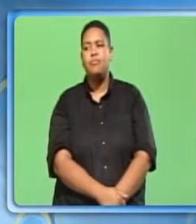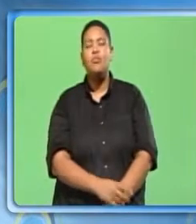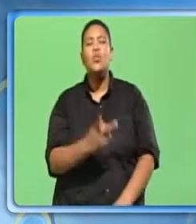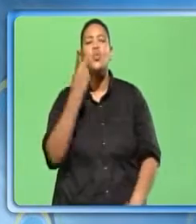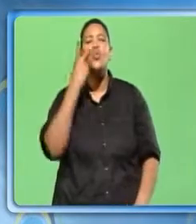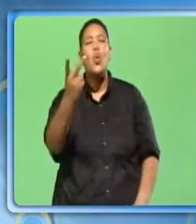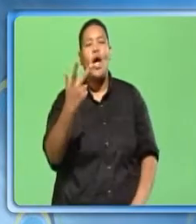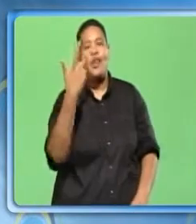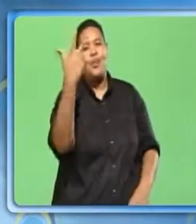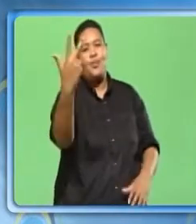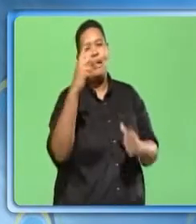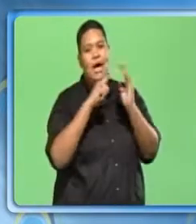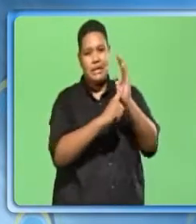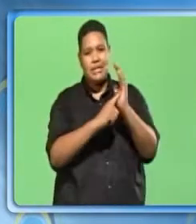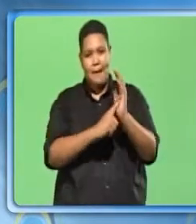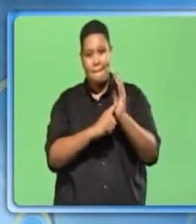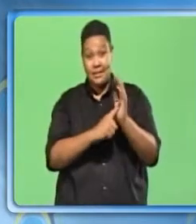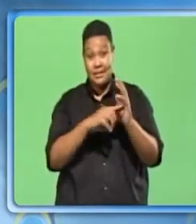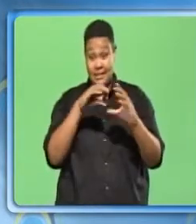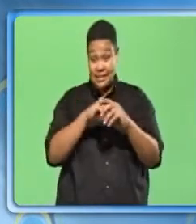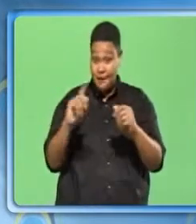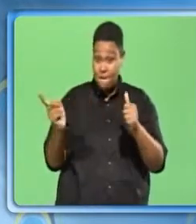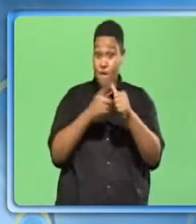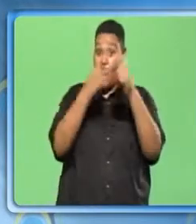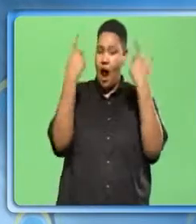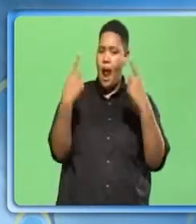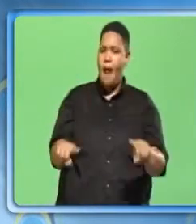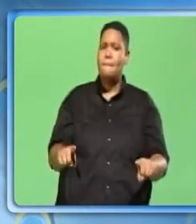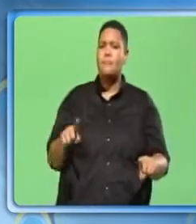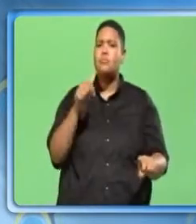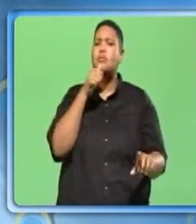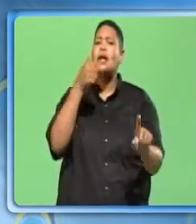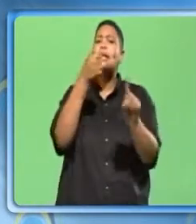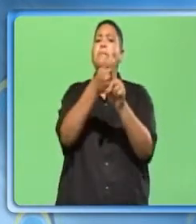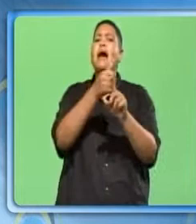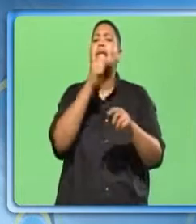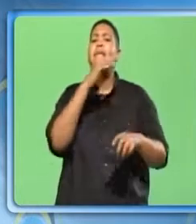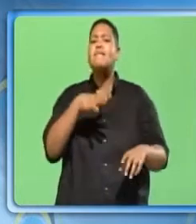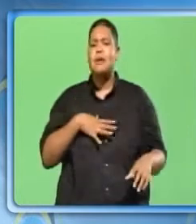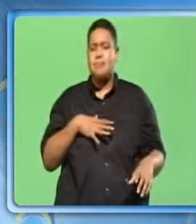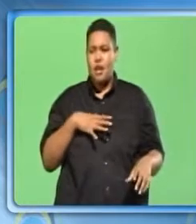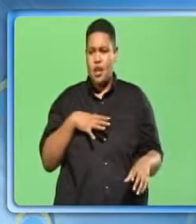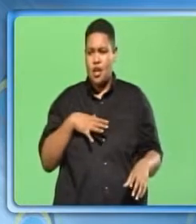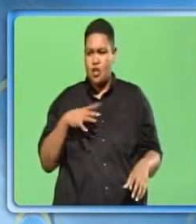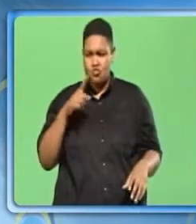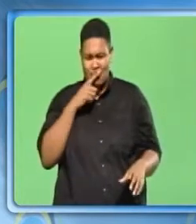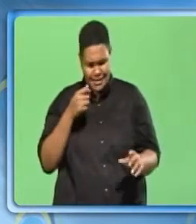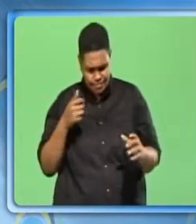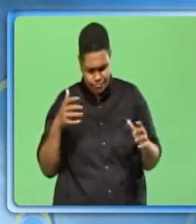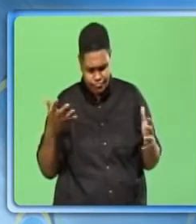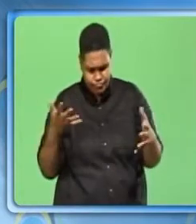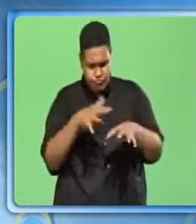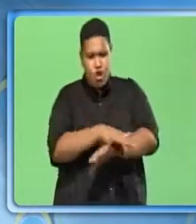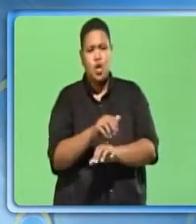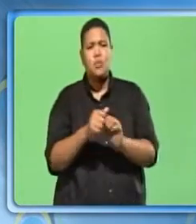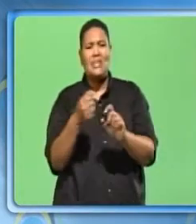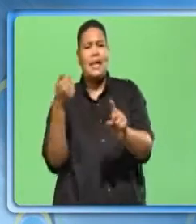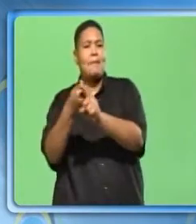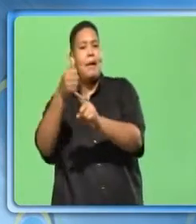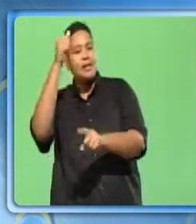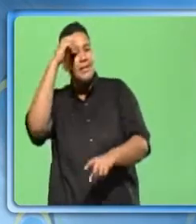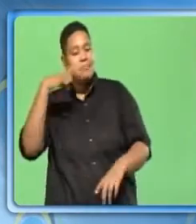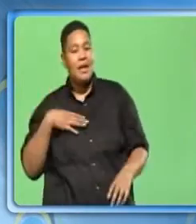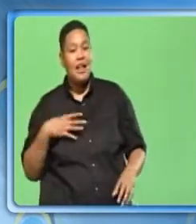Look at these three examples. In the first case, an unaffected female crosses with an affected male. The